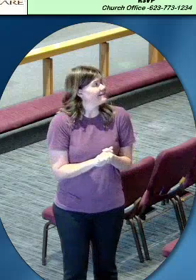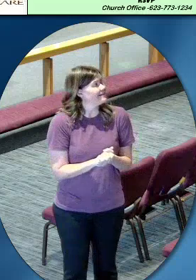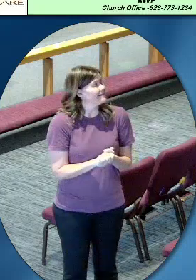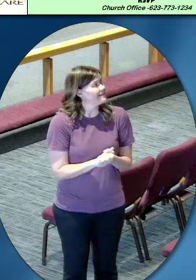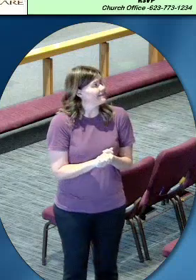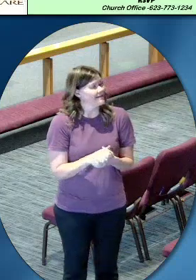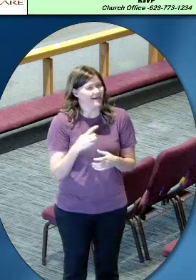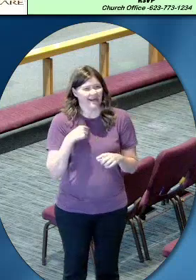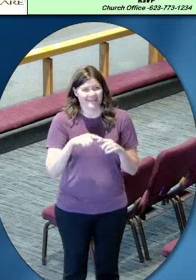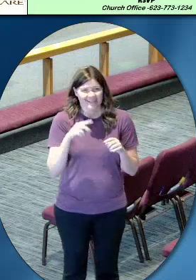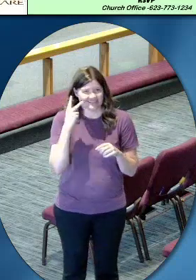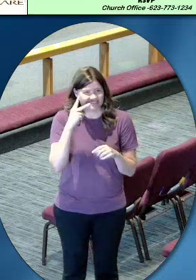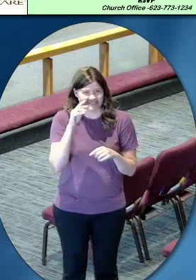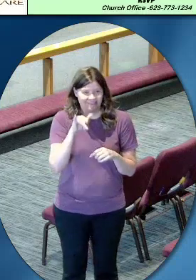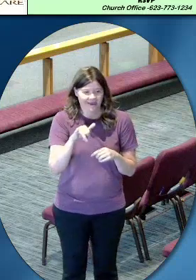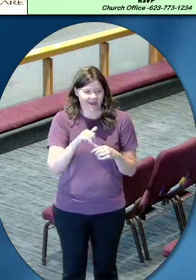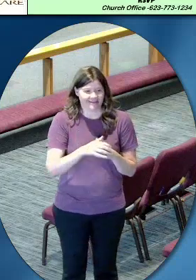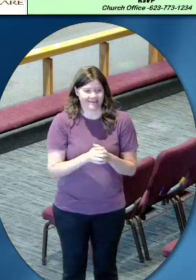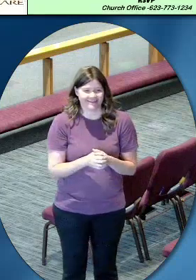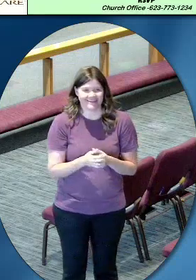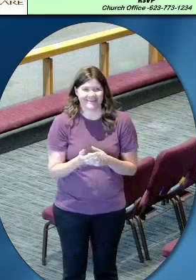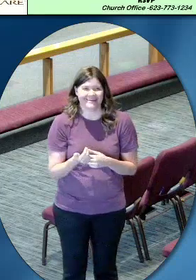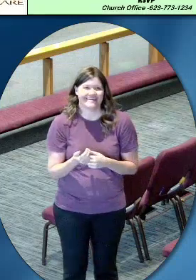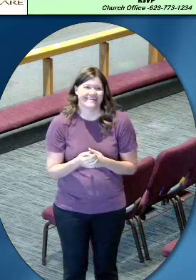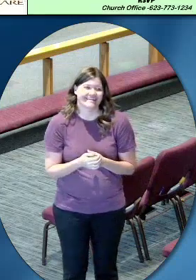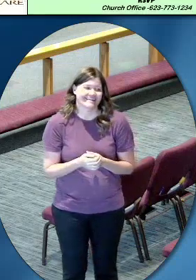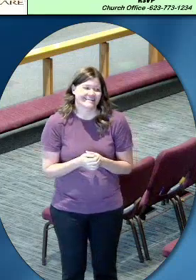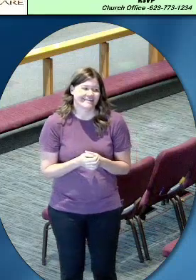I can't see that.